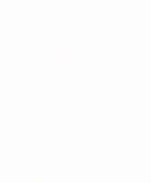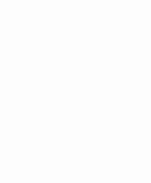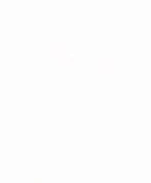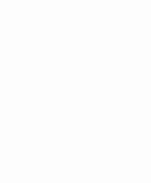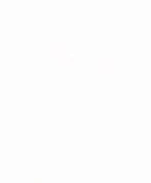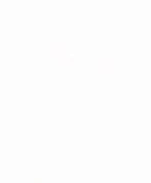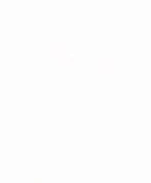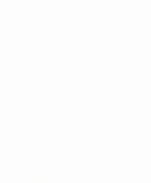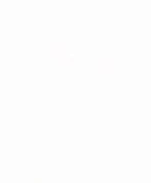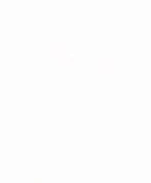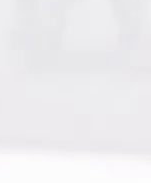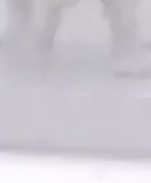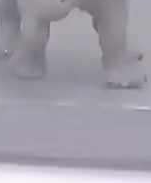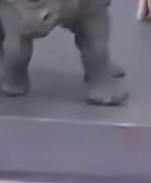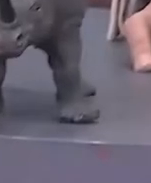KPM.